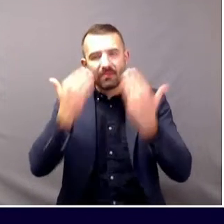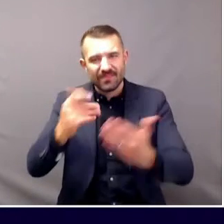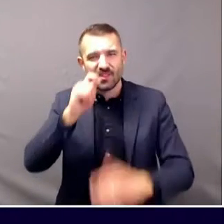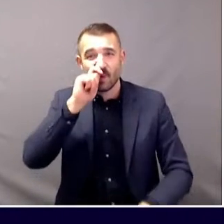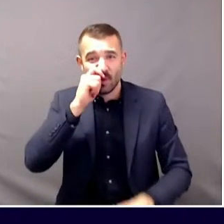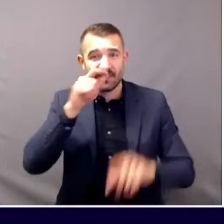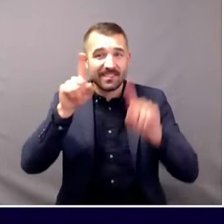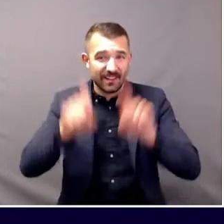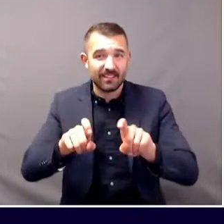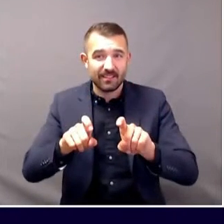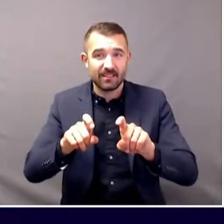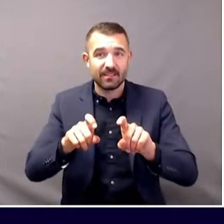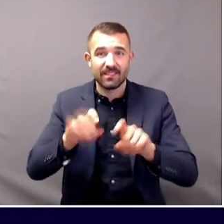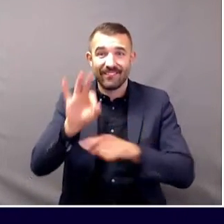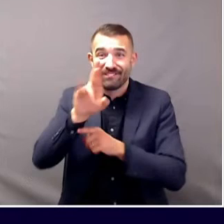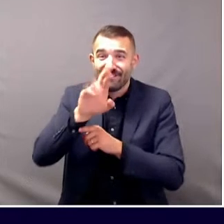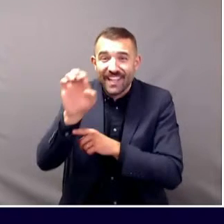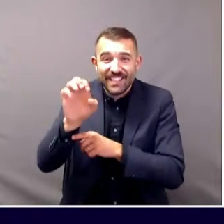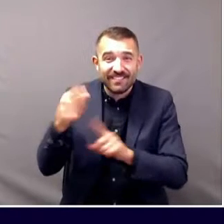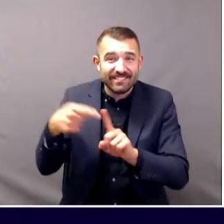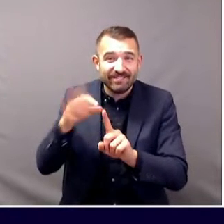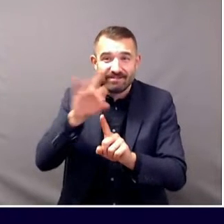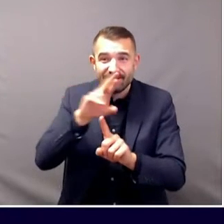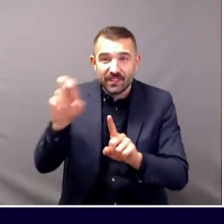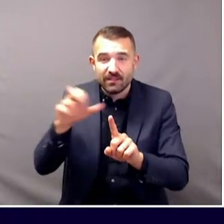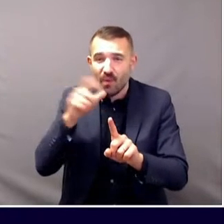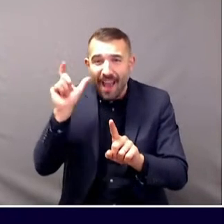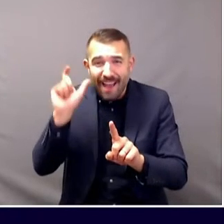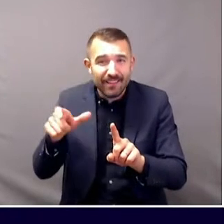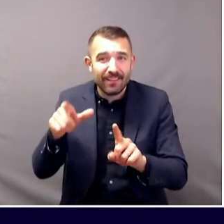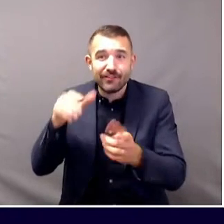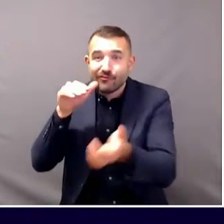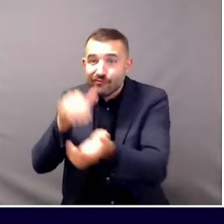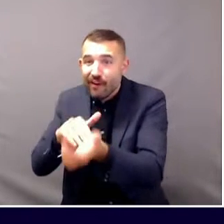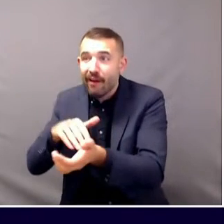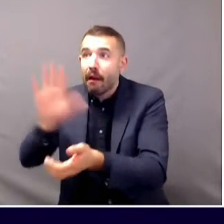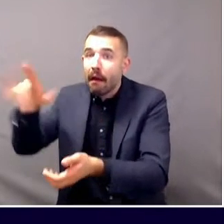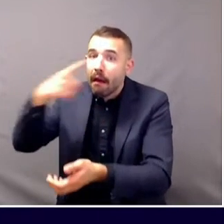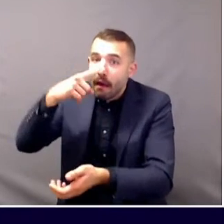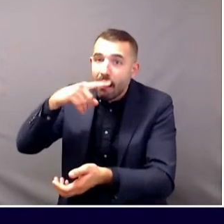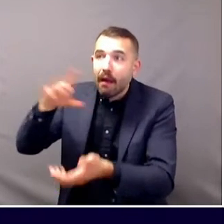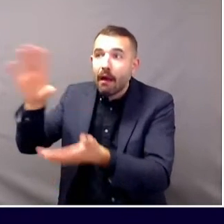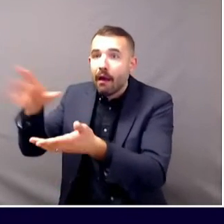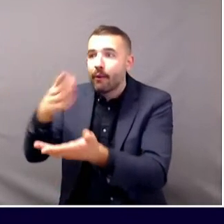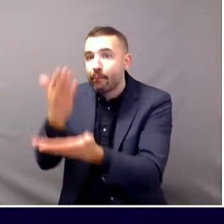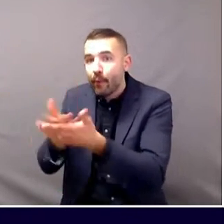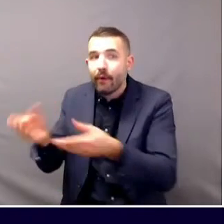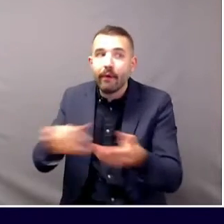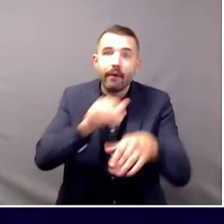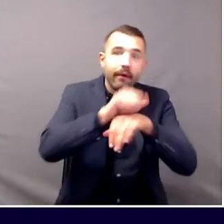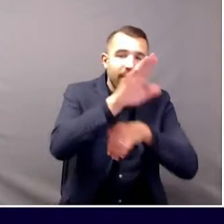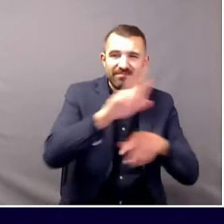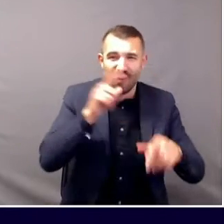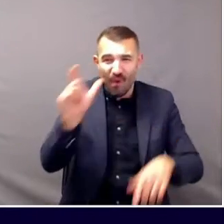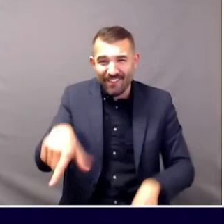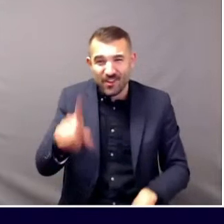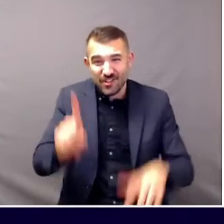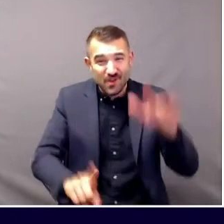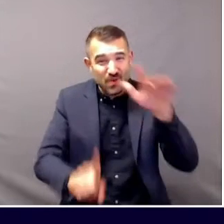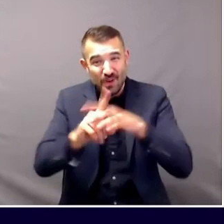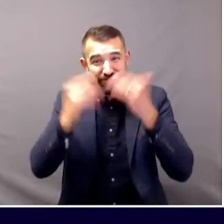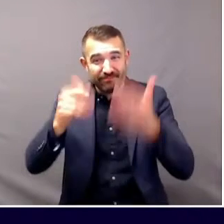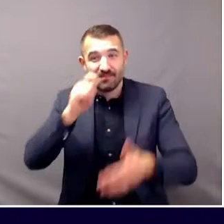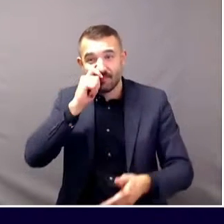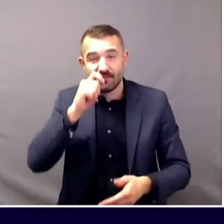from your provider. These sites include 27 swab and send locations that offer testing to the public